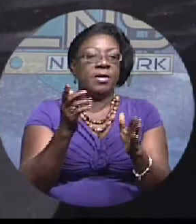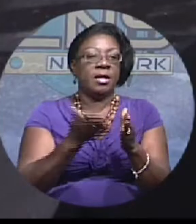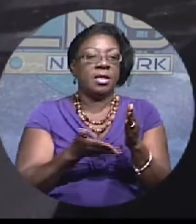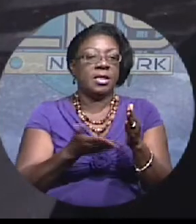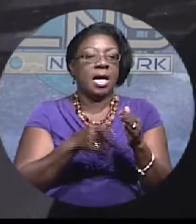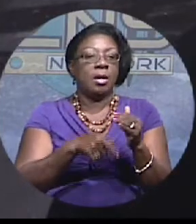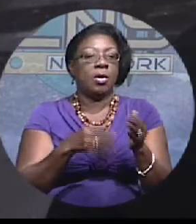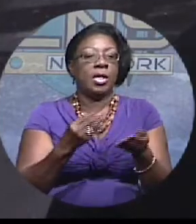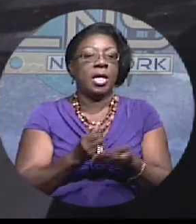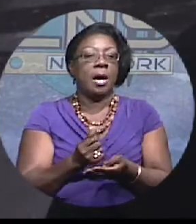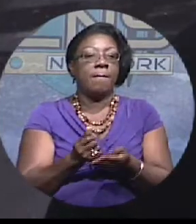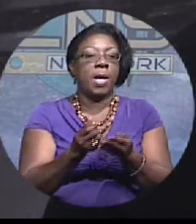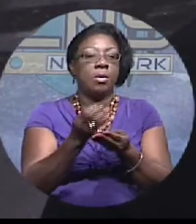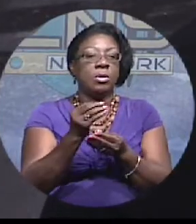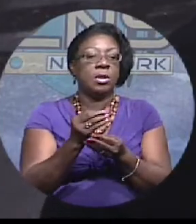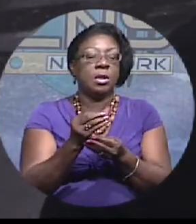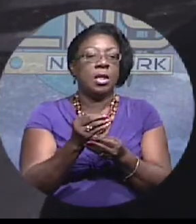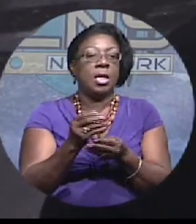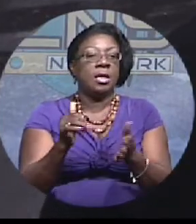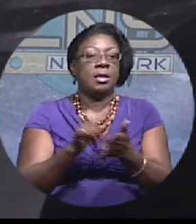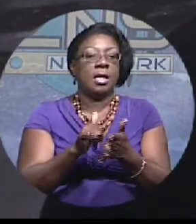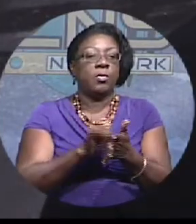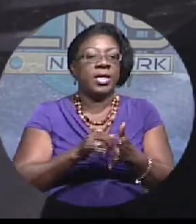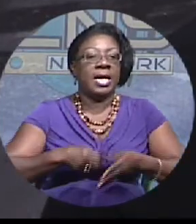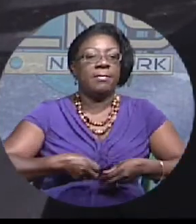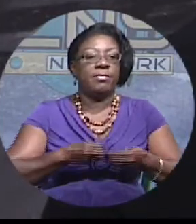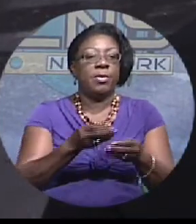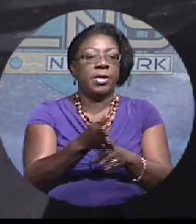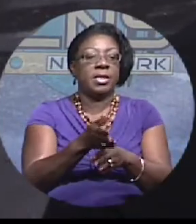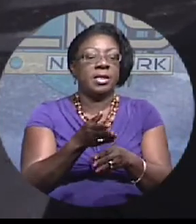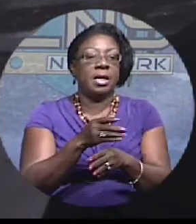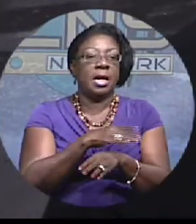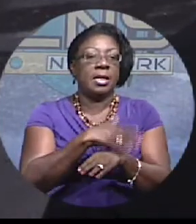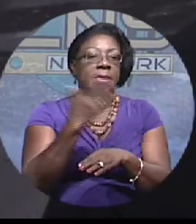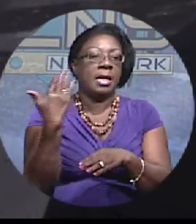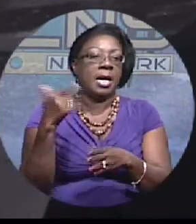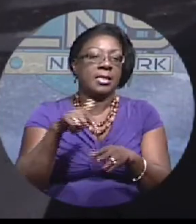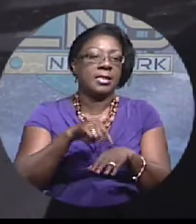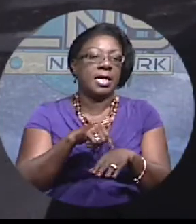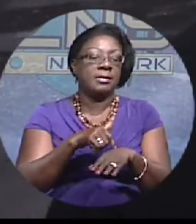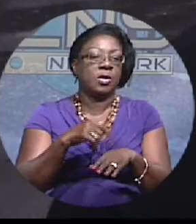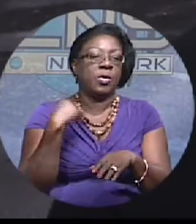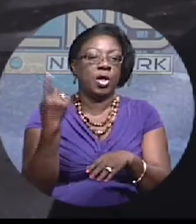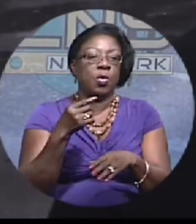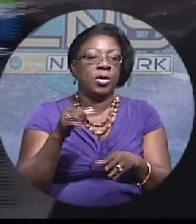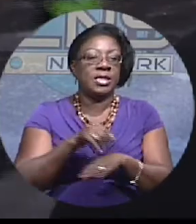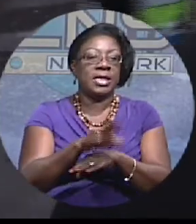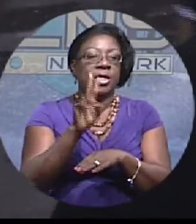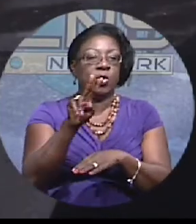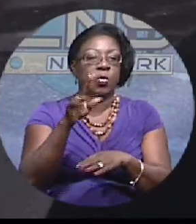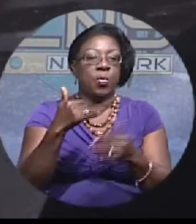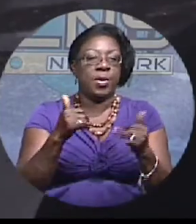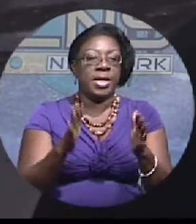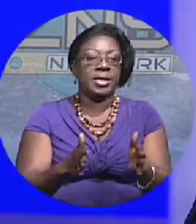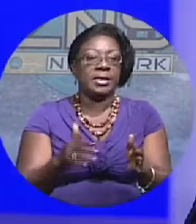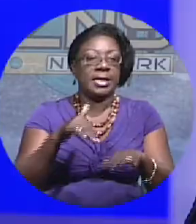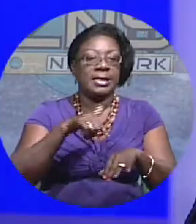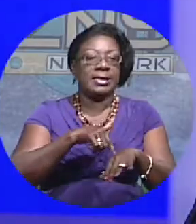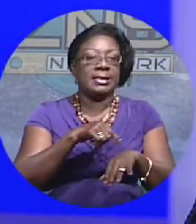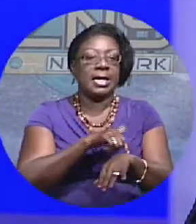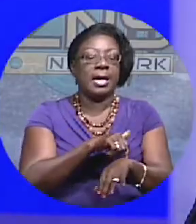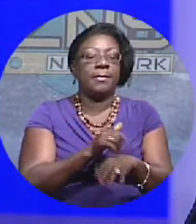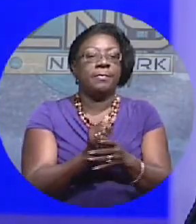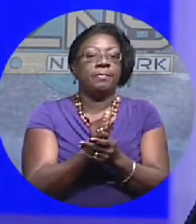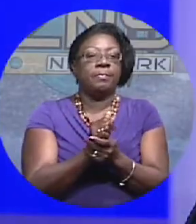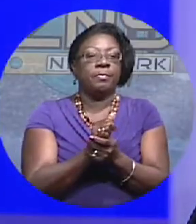the amount that you can submit at the last Congress, so we can only submit two players per time.